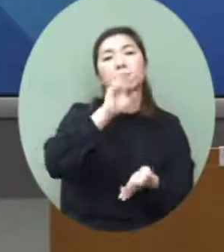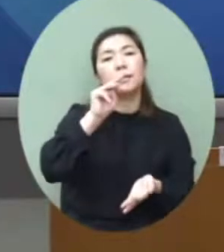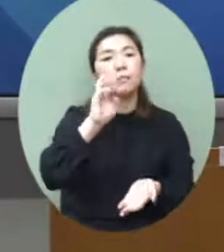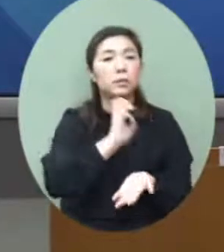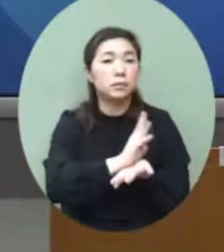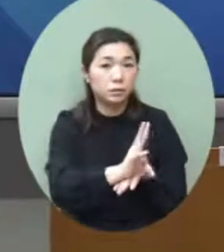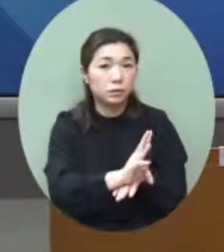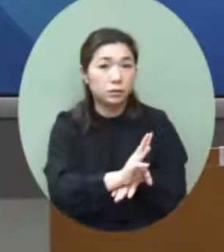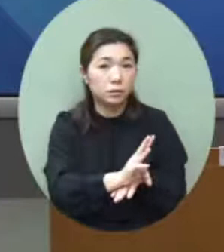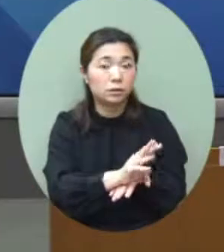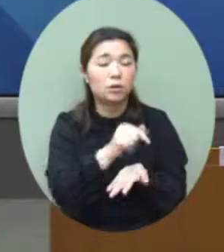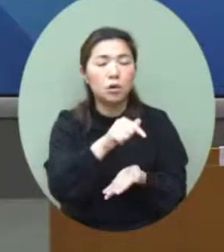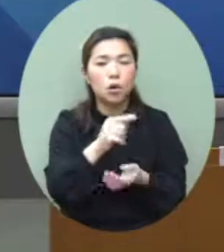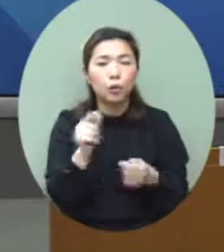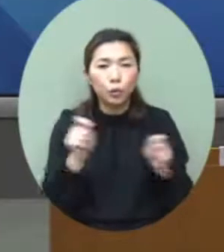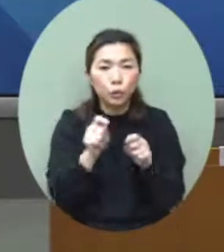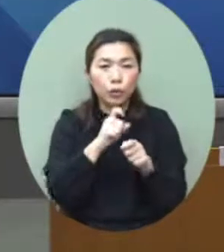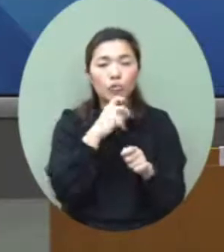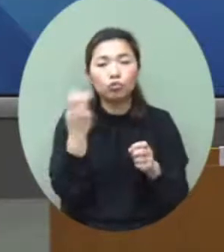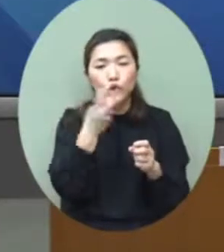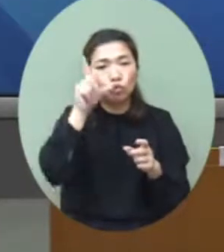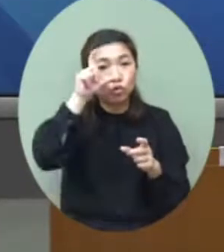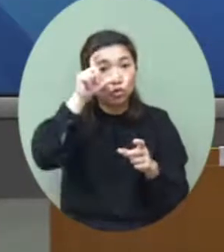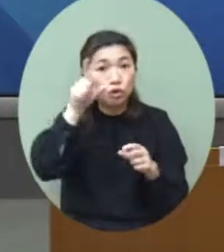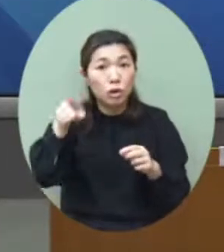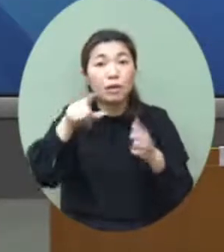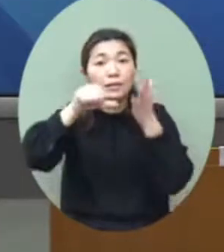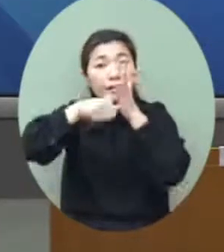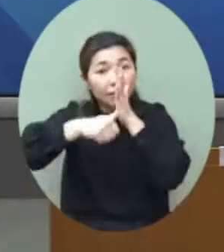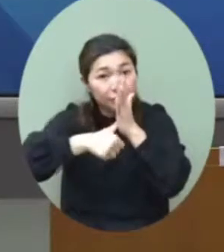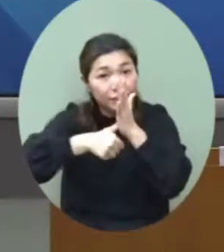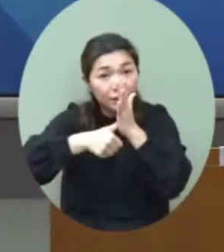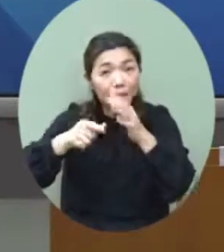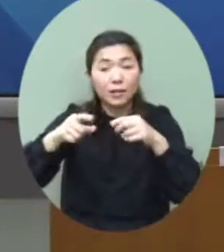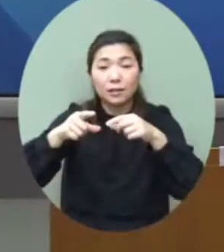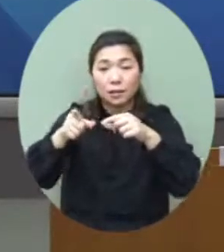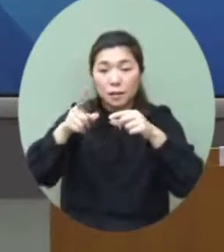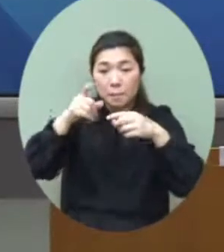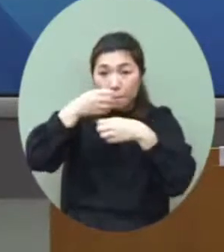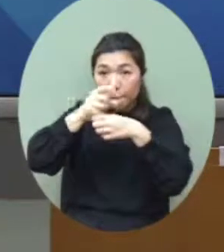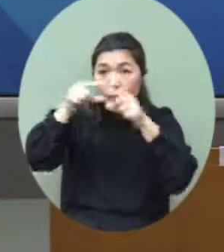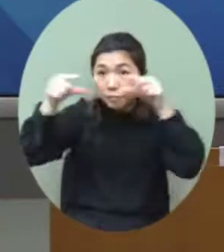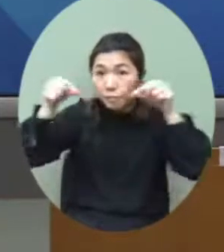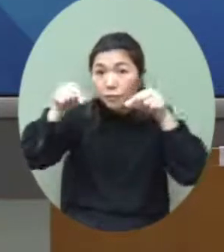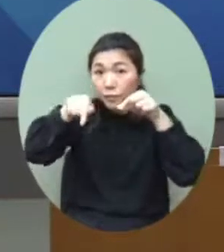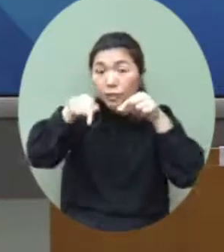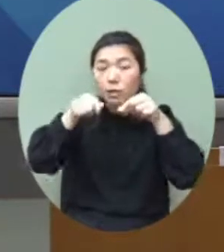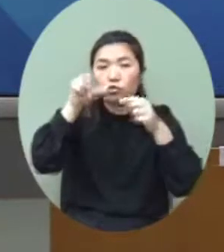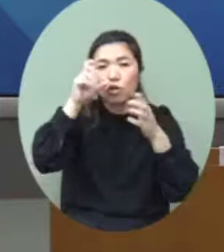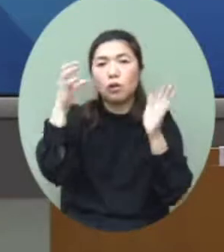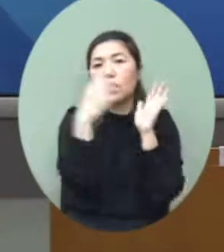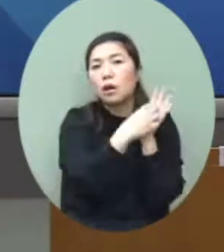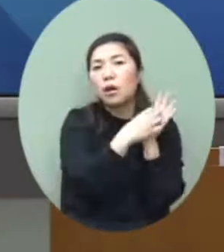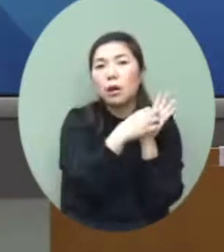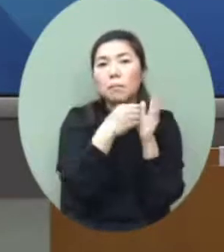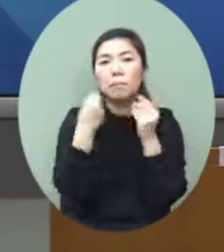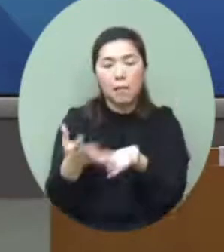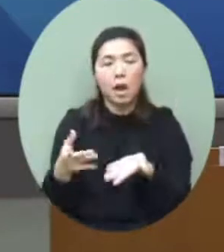and they would receive an SMS message, and then they would be able to